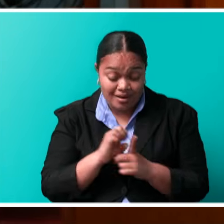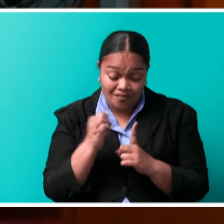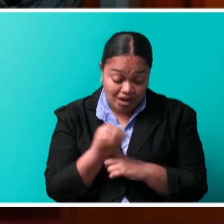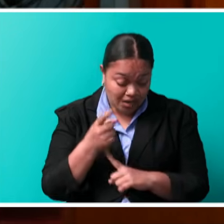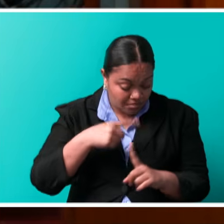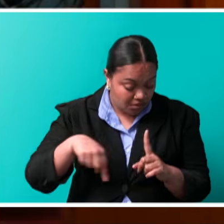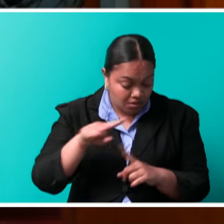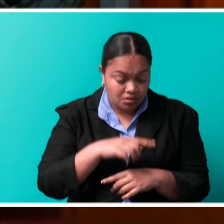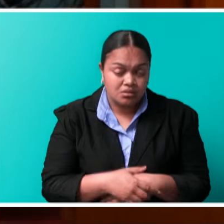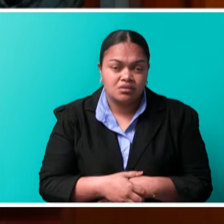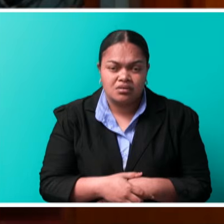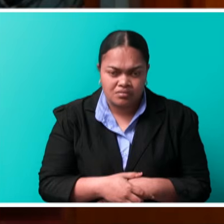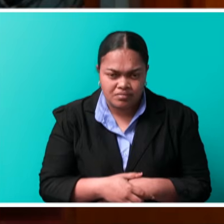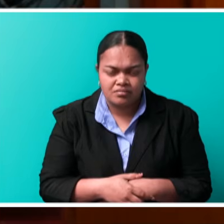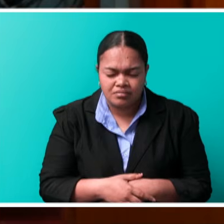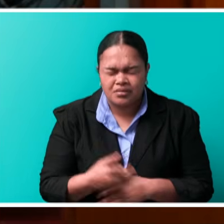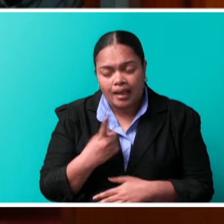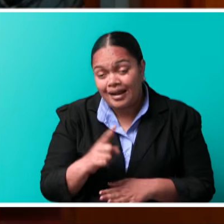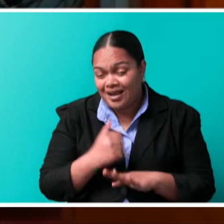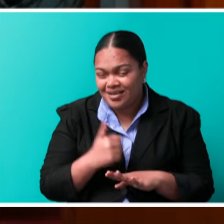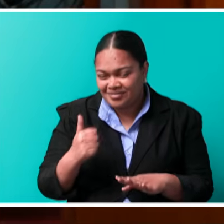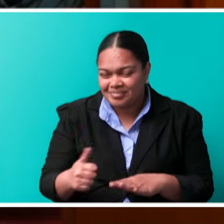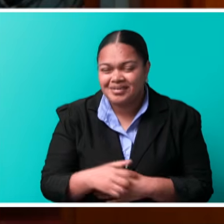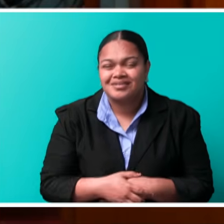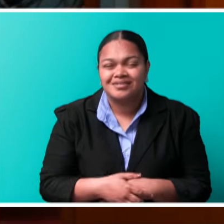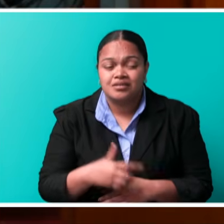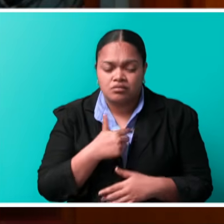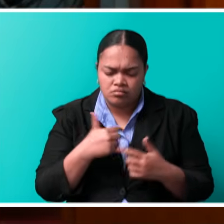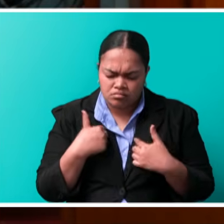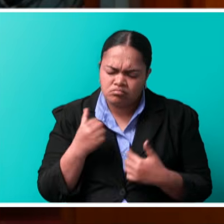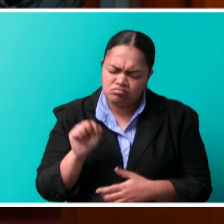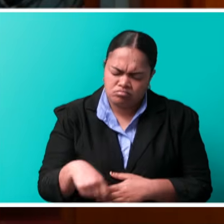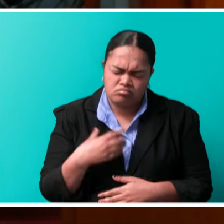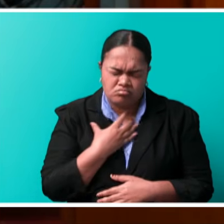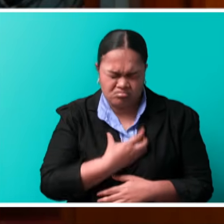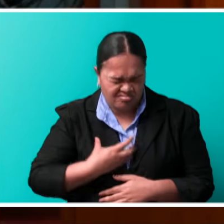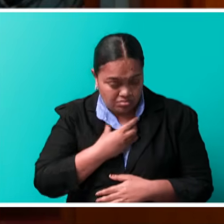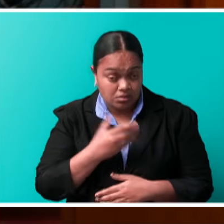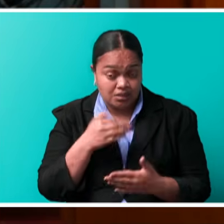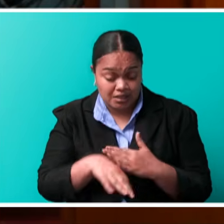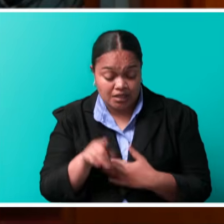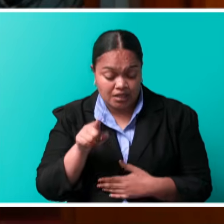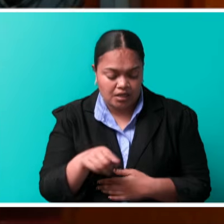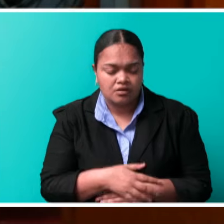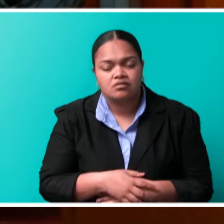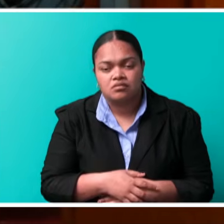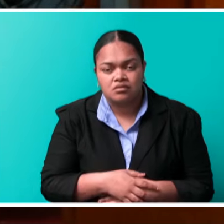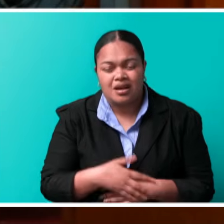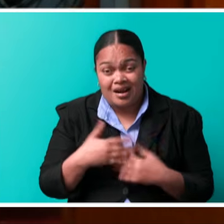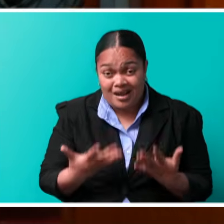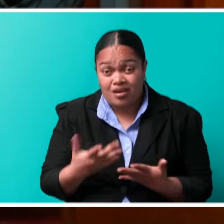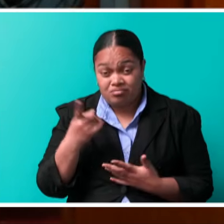in digitalization, and governance are encompassed in that. Ministries and sectors are now